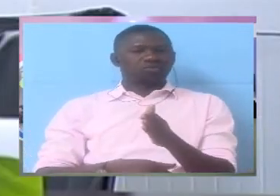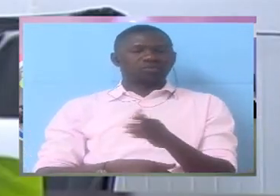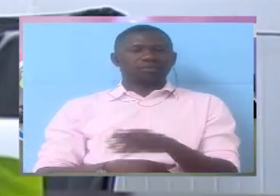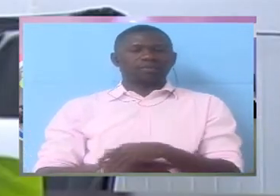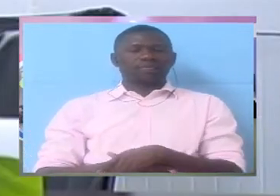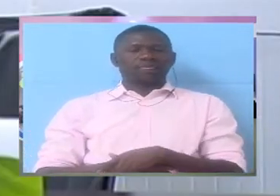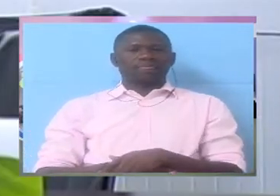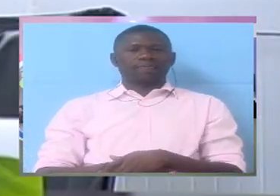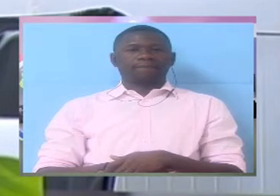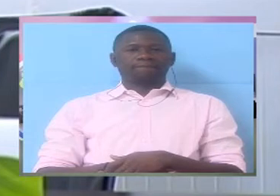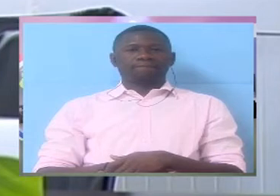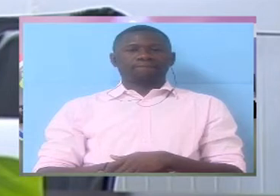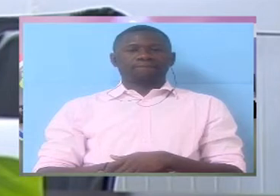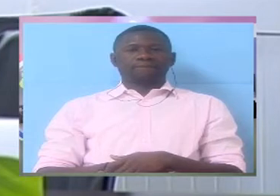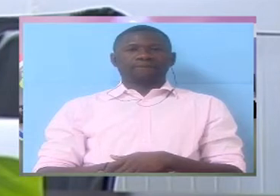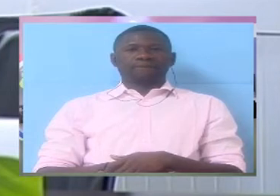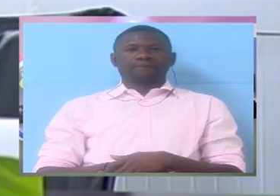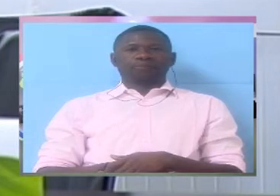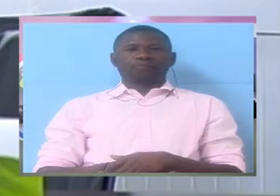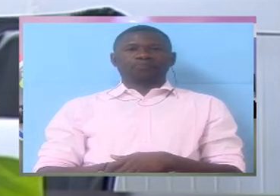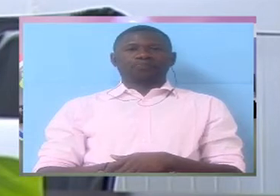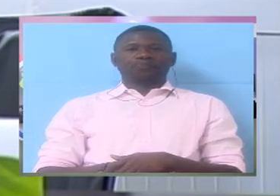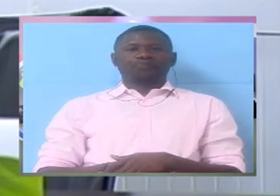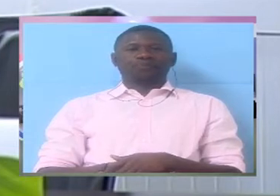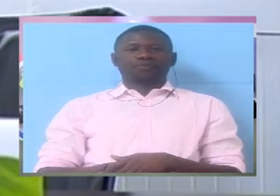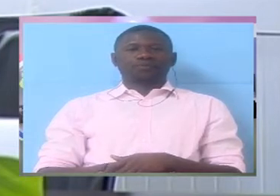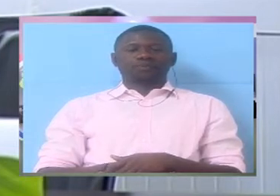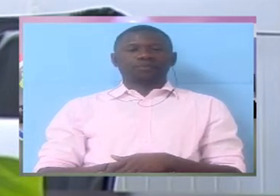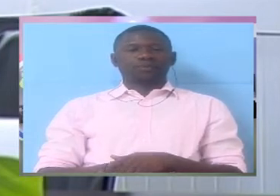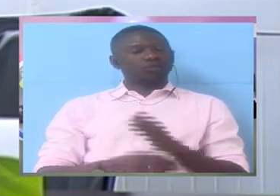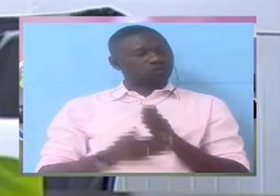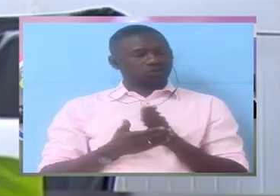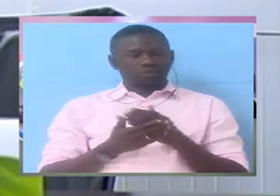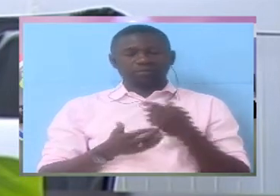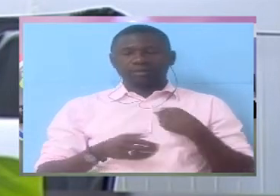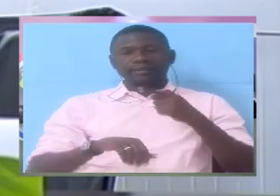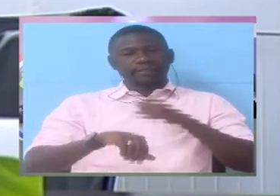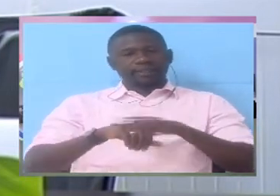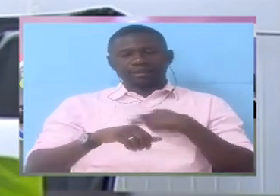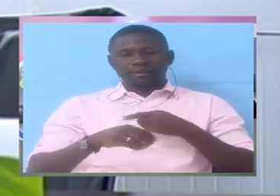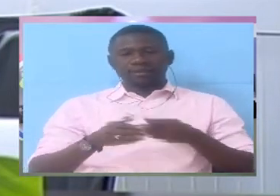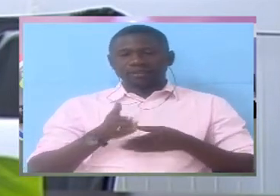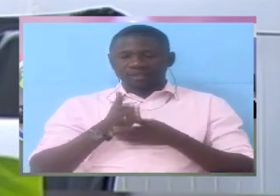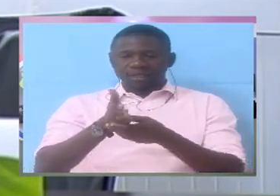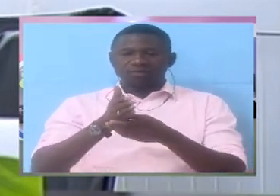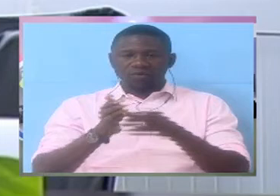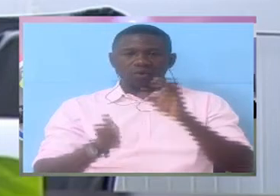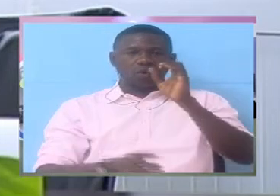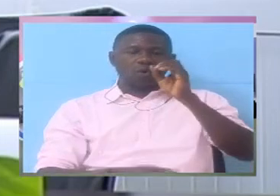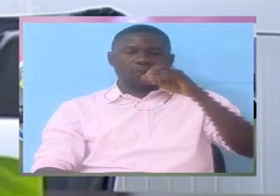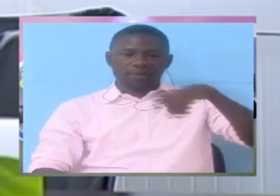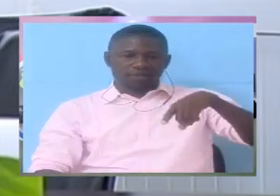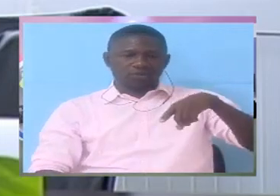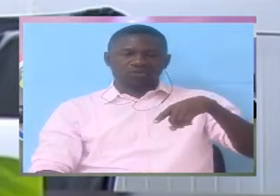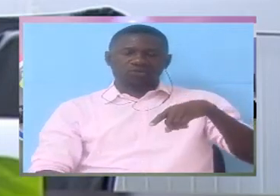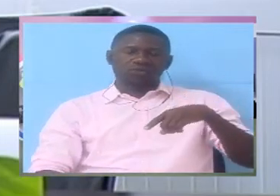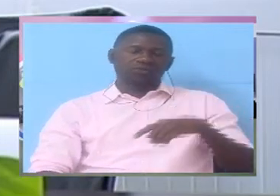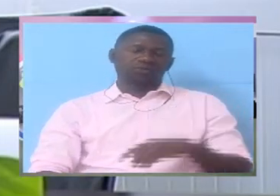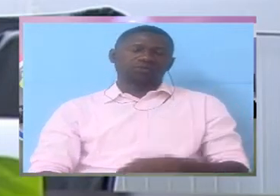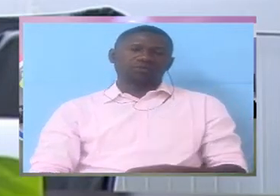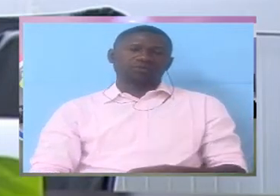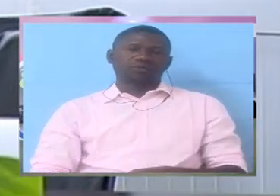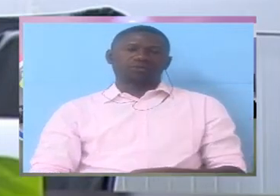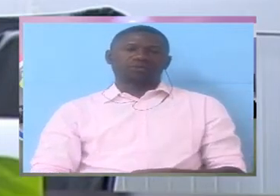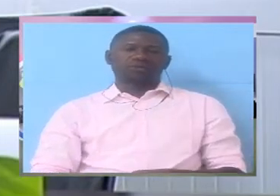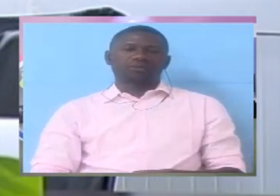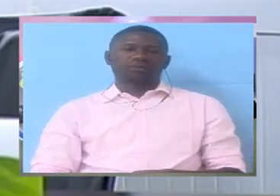fact, during my time as director of operations. Ntela watu menga ke palaso to menketa odu kulu sambanya